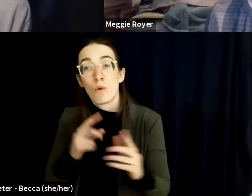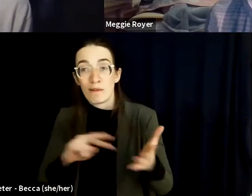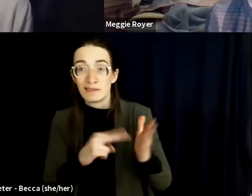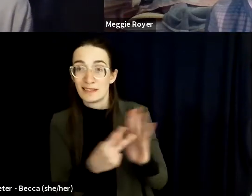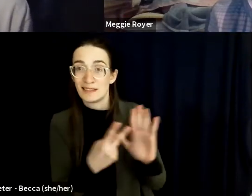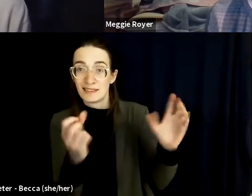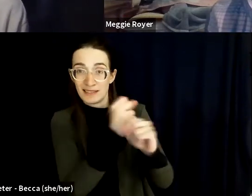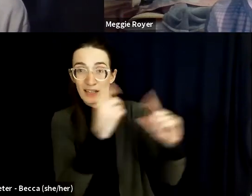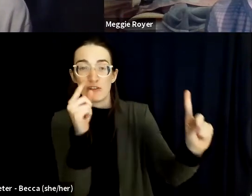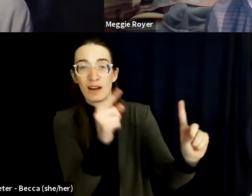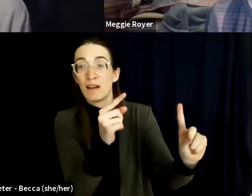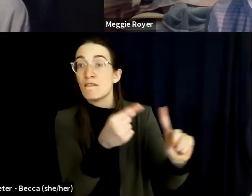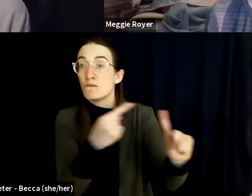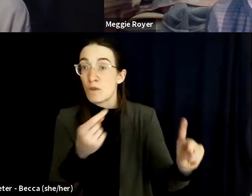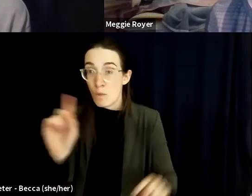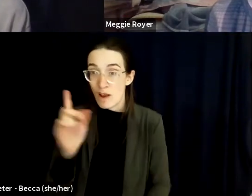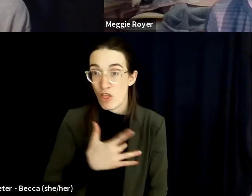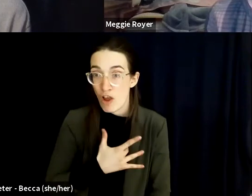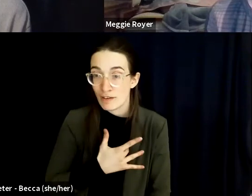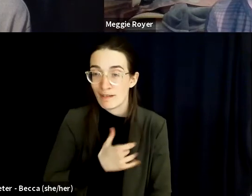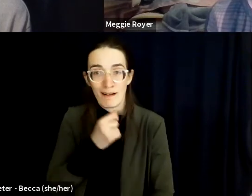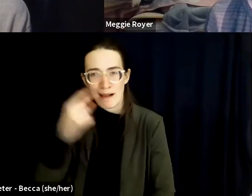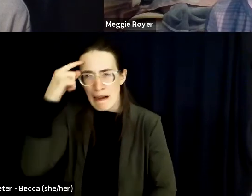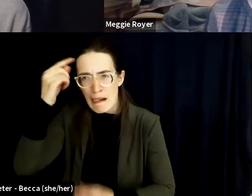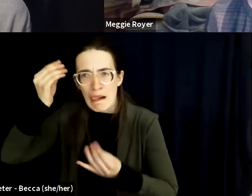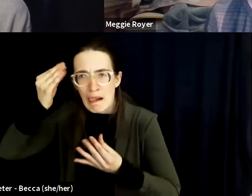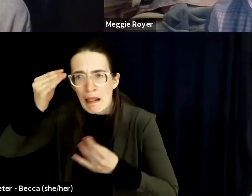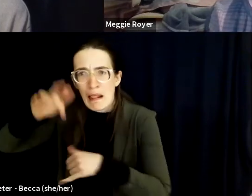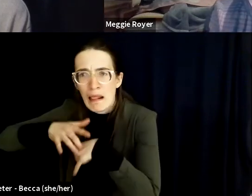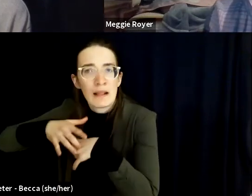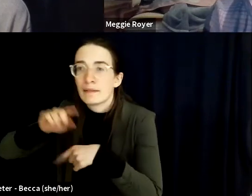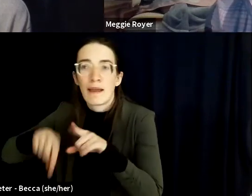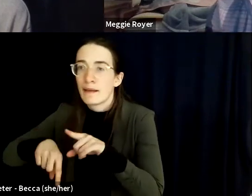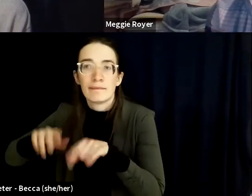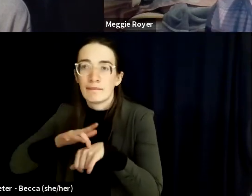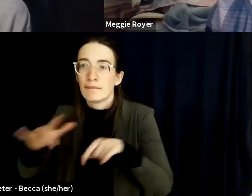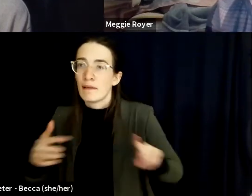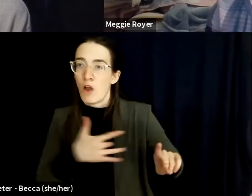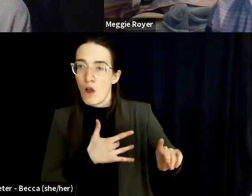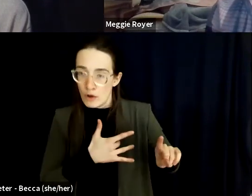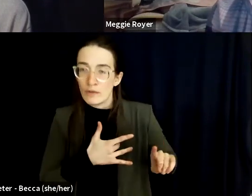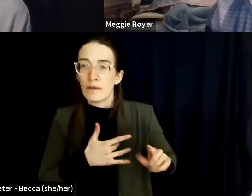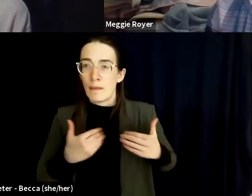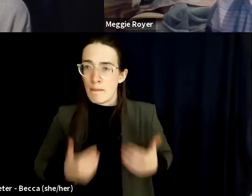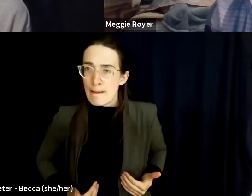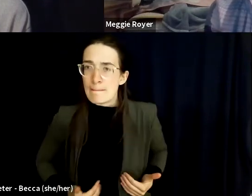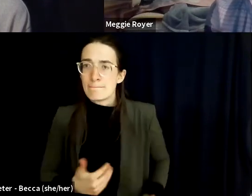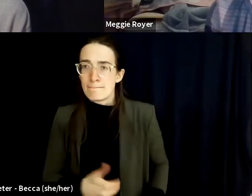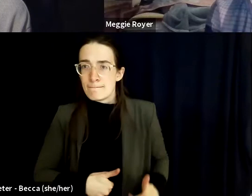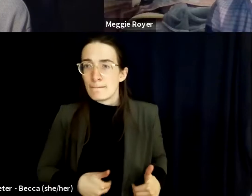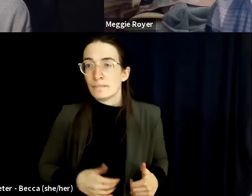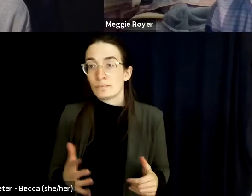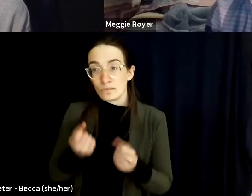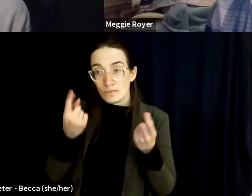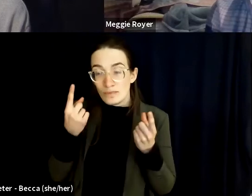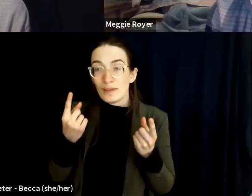more from the heart versus from the brain. They're more about recognizing what areas in our life are not being given